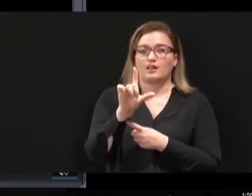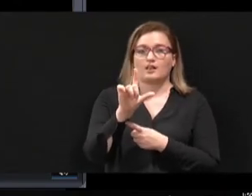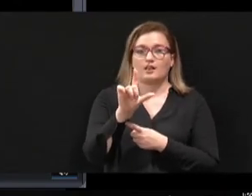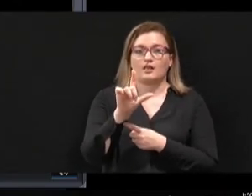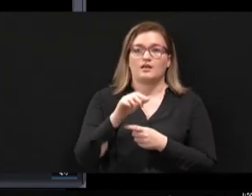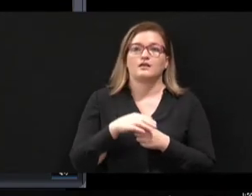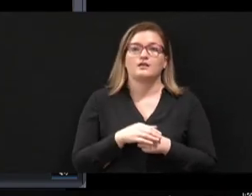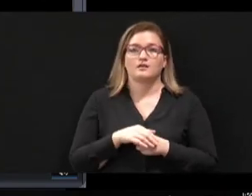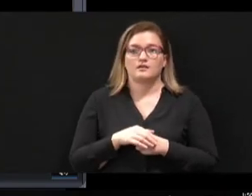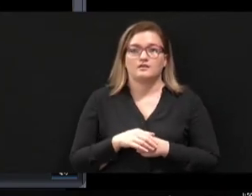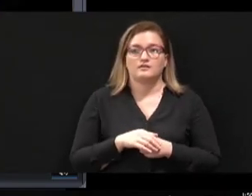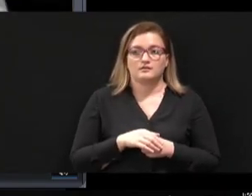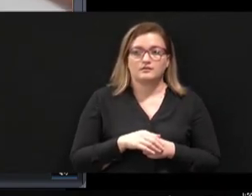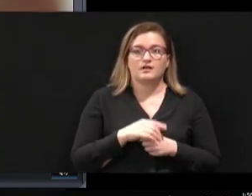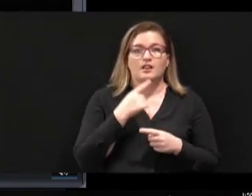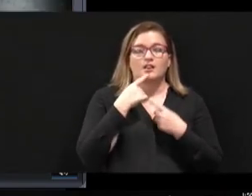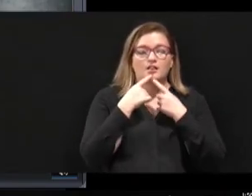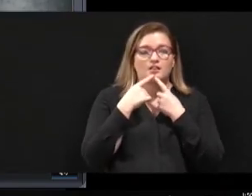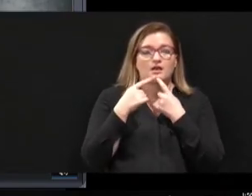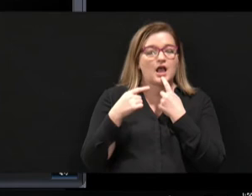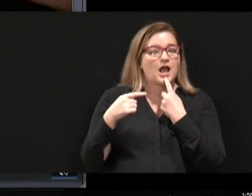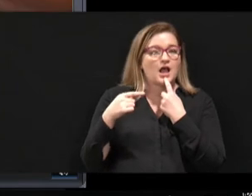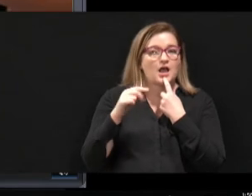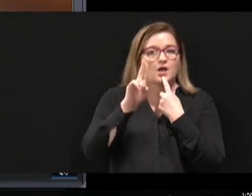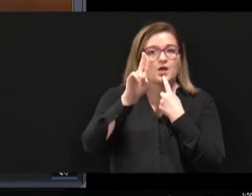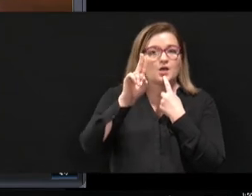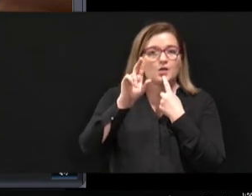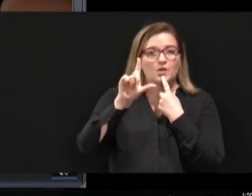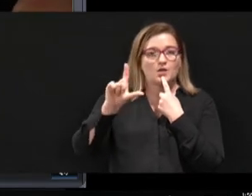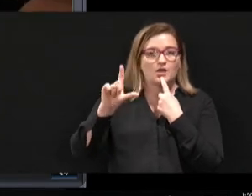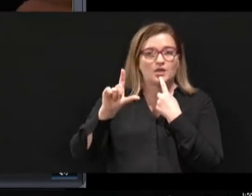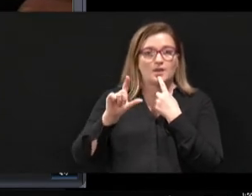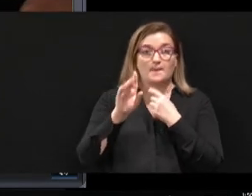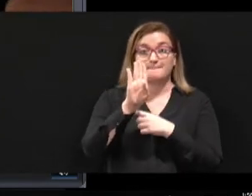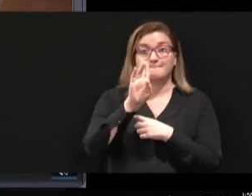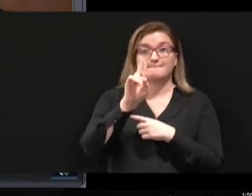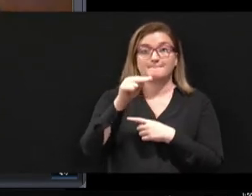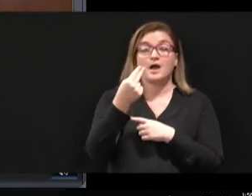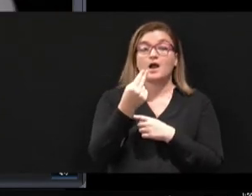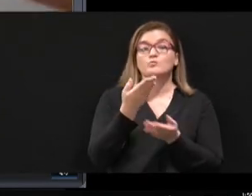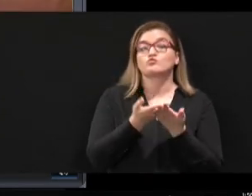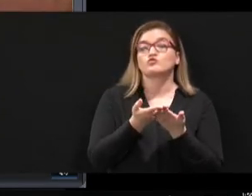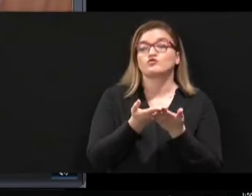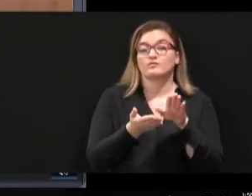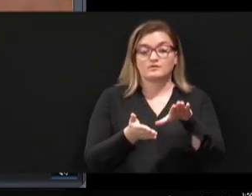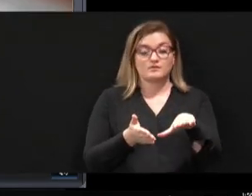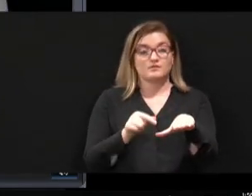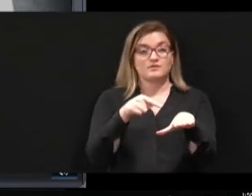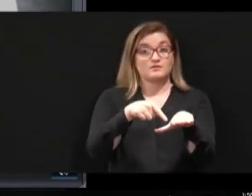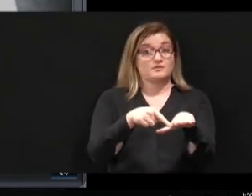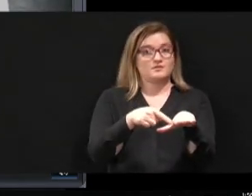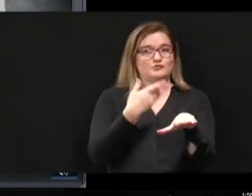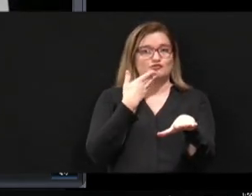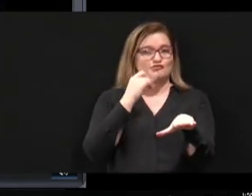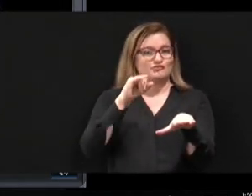Ol. Keep the tongue behind the teeth. Ol. You already told me this was B, but prove it to me. Good